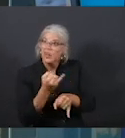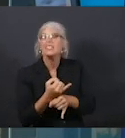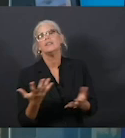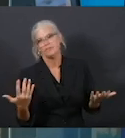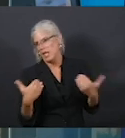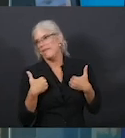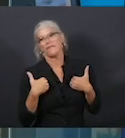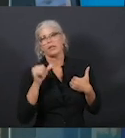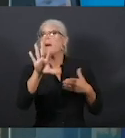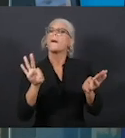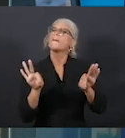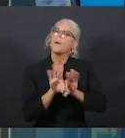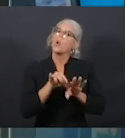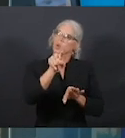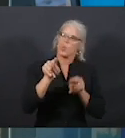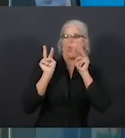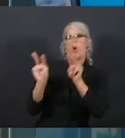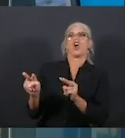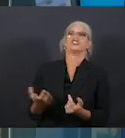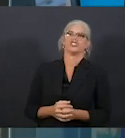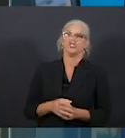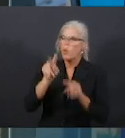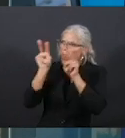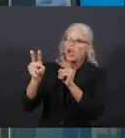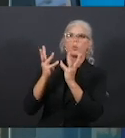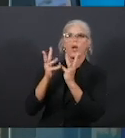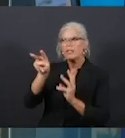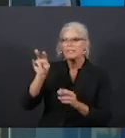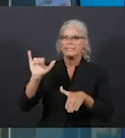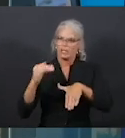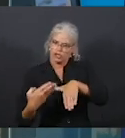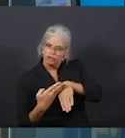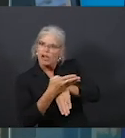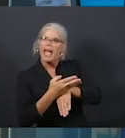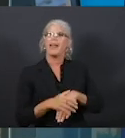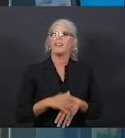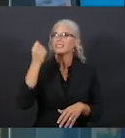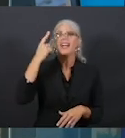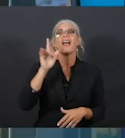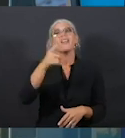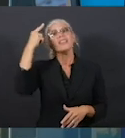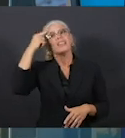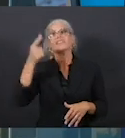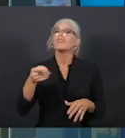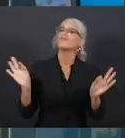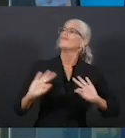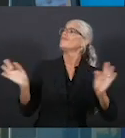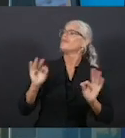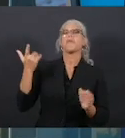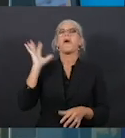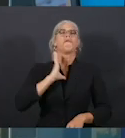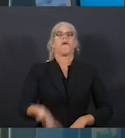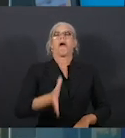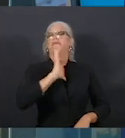So just watch the weather, watch the track, but understand that that's not necessarily foolproof in terms of where